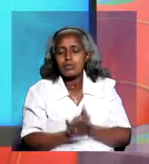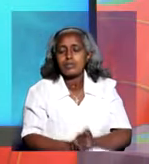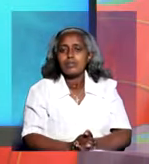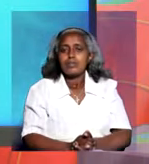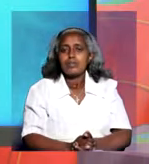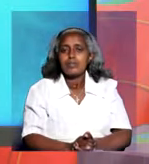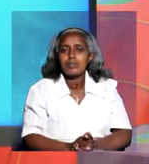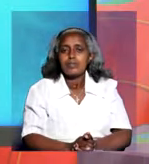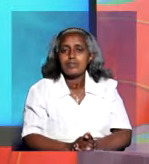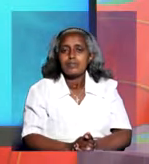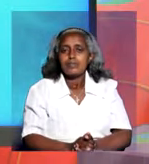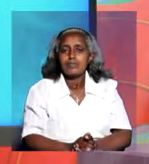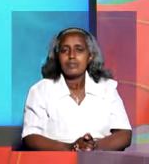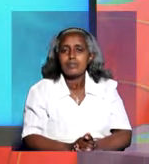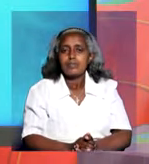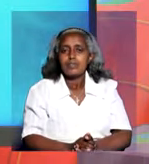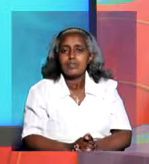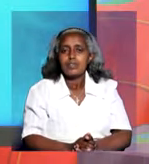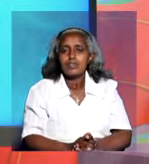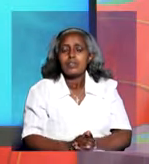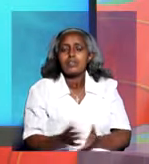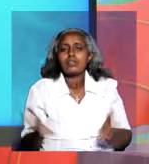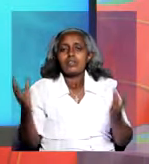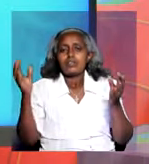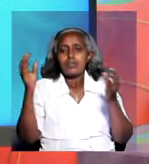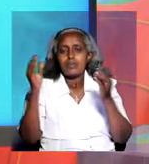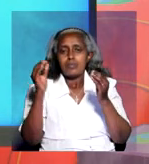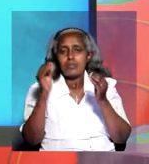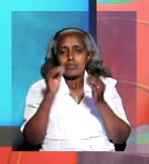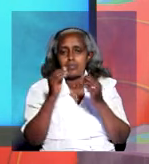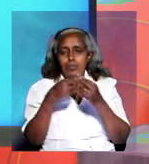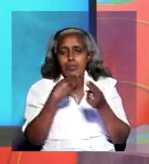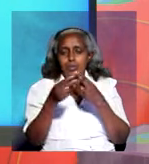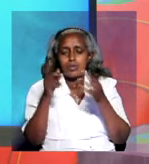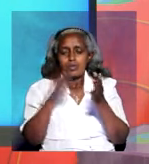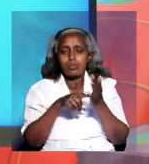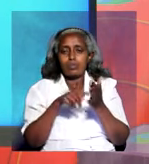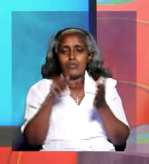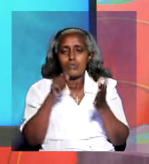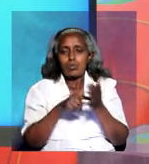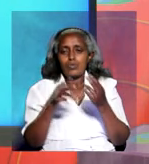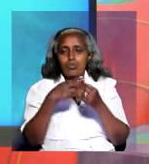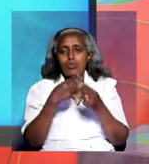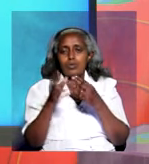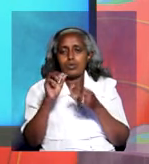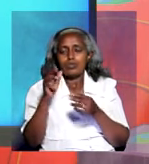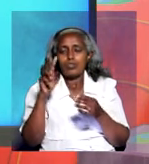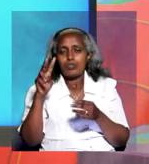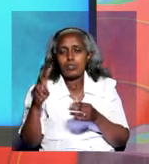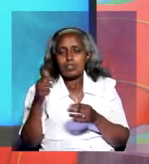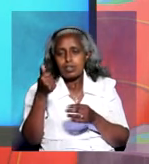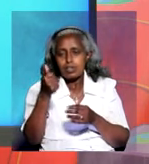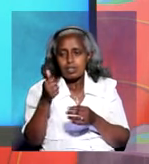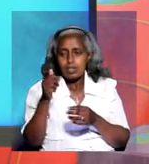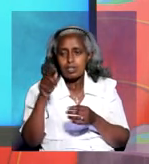b, the product of the dot product of vector a and b given us ax